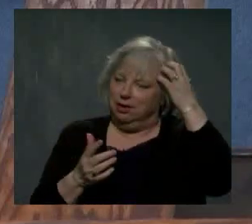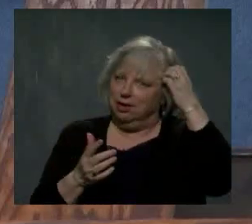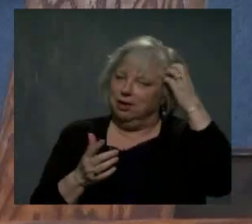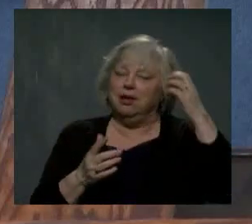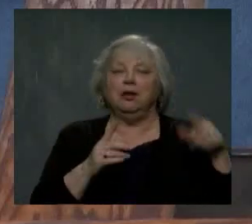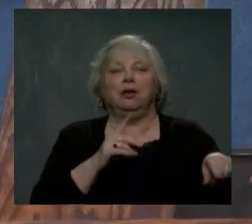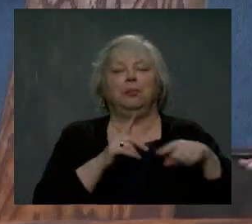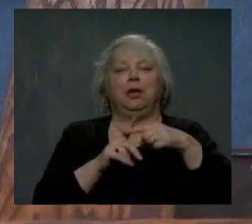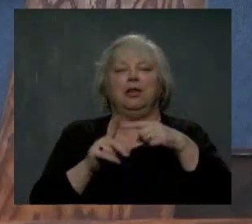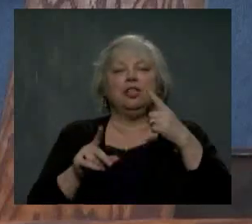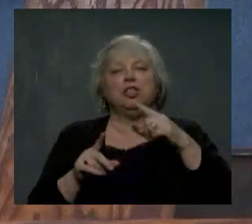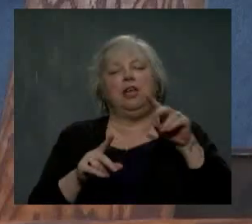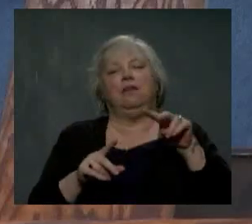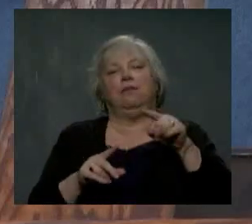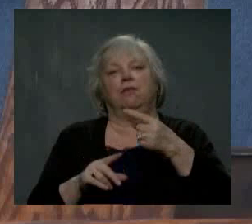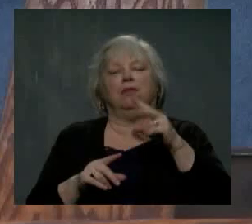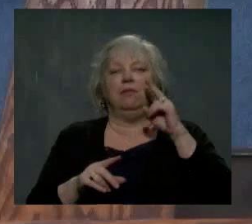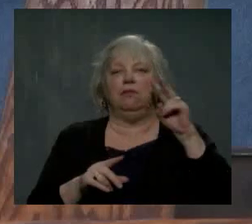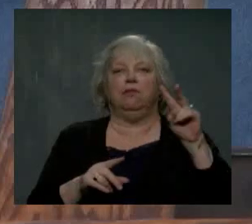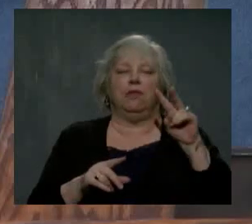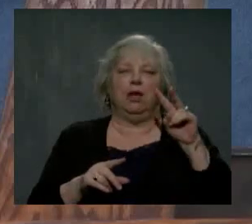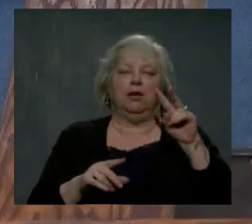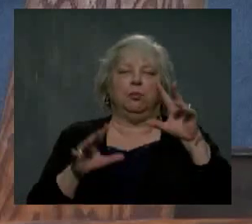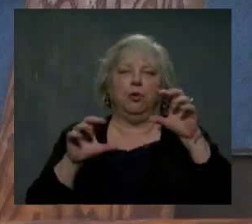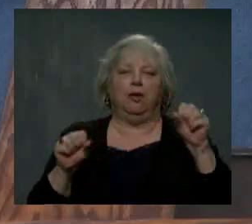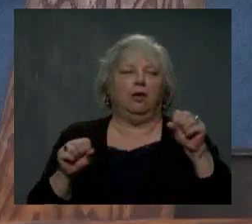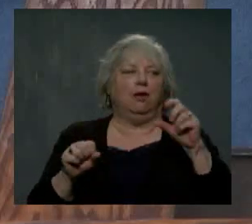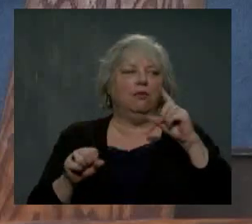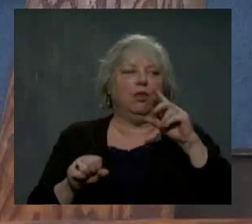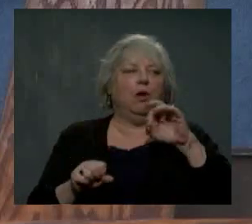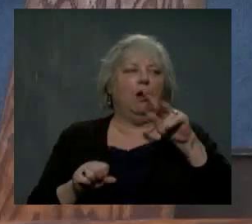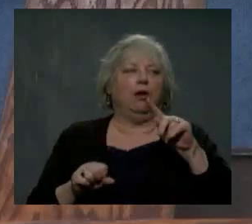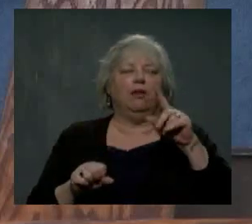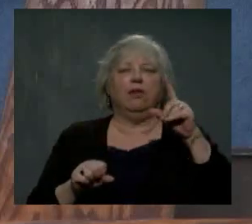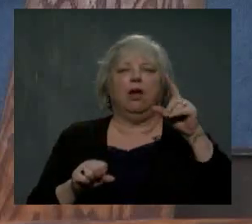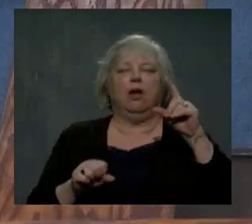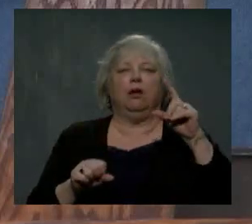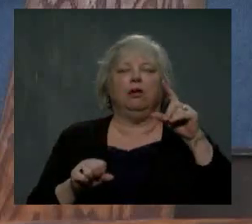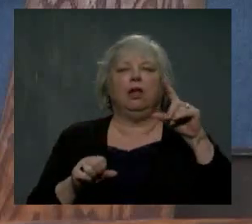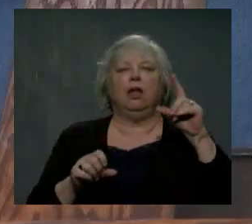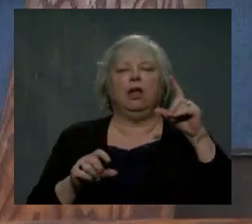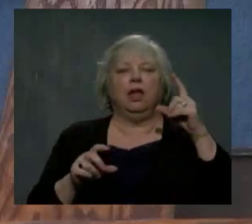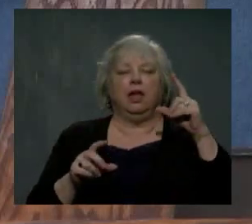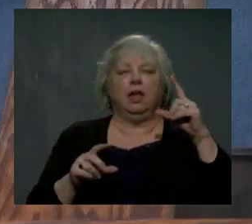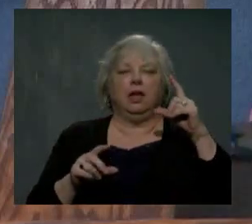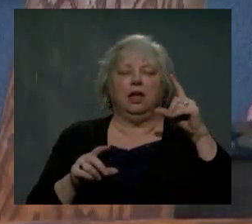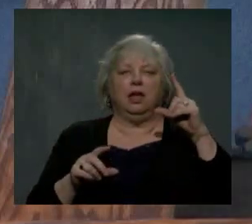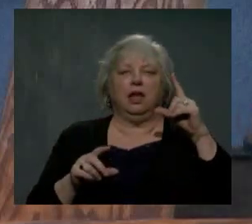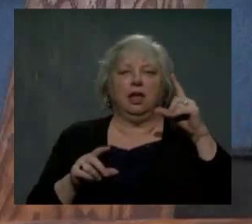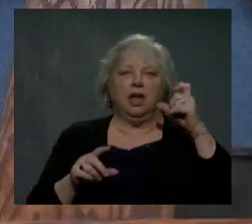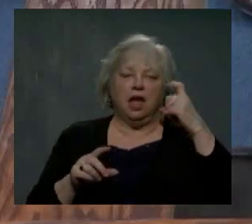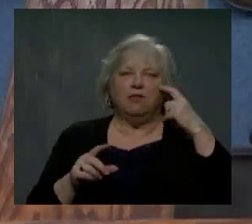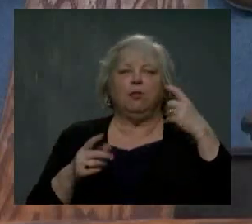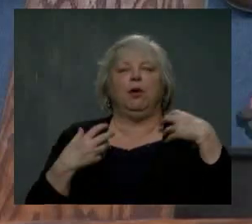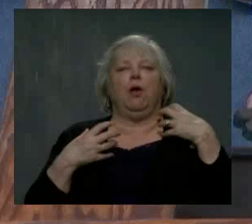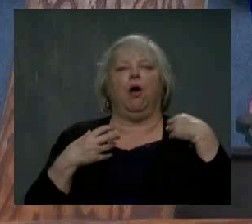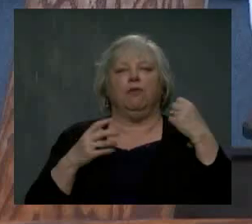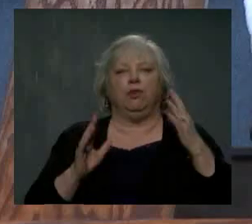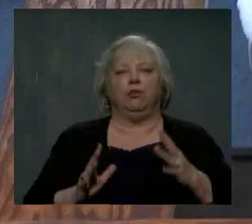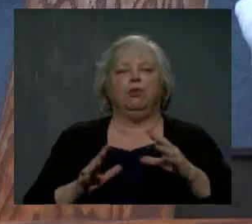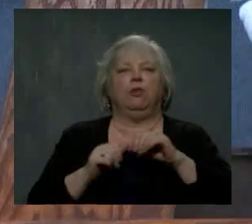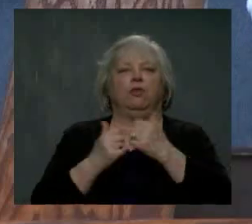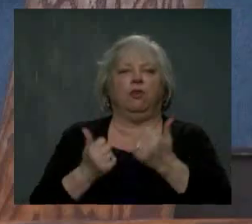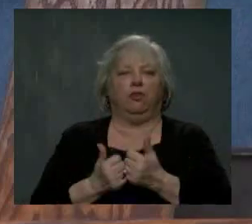first vice president on the Arkansas Government Finance Officers Association. So once again, I would like to recognize